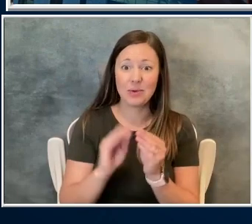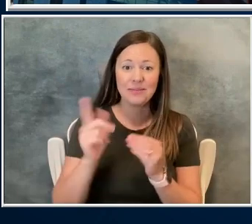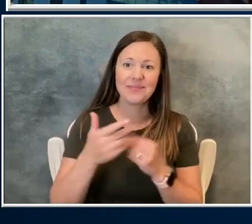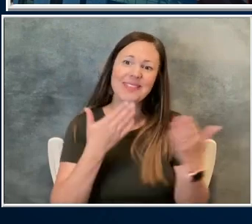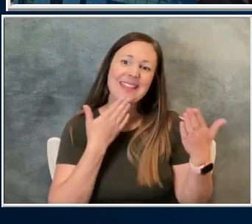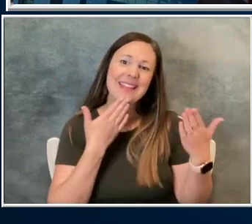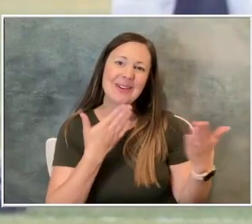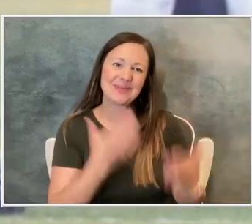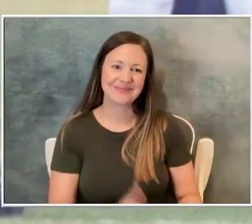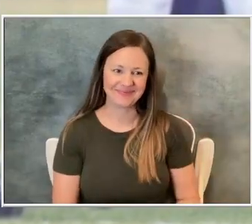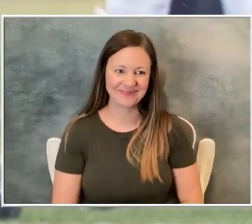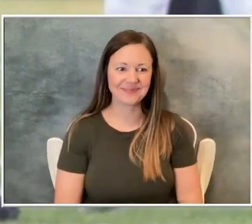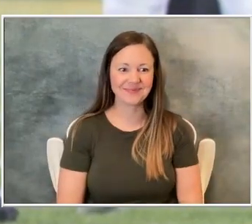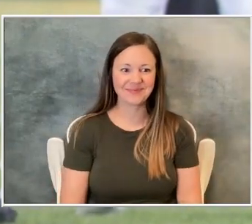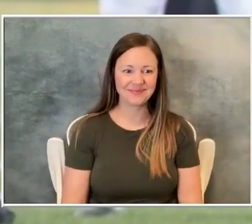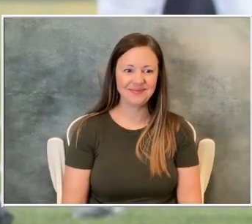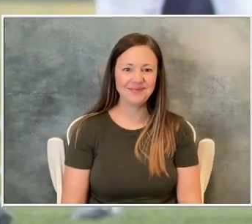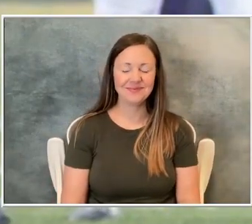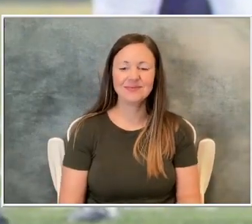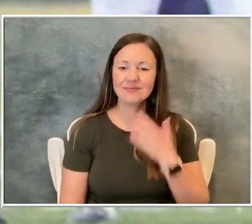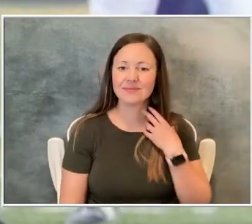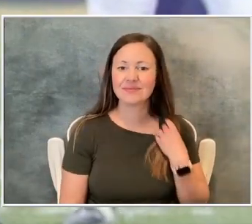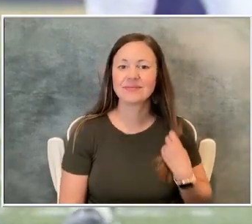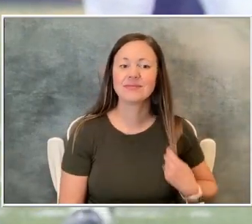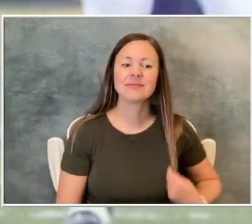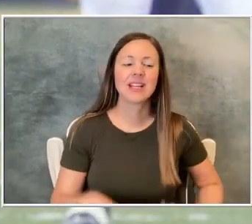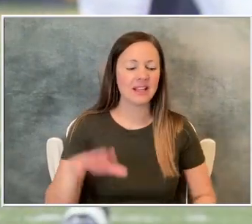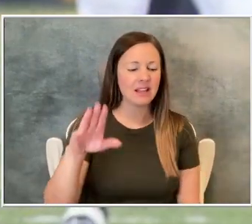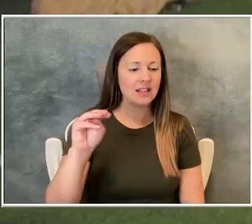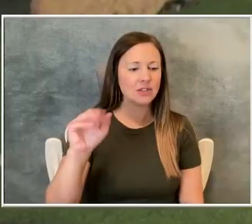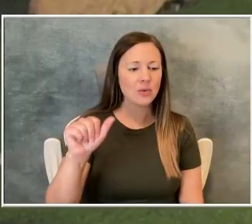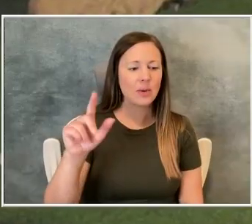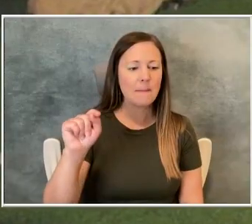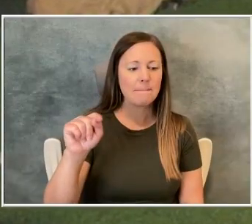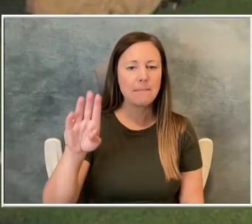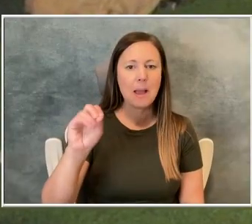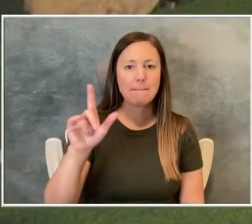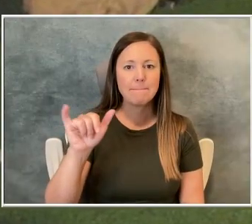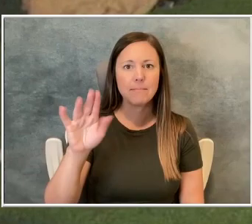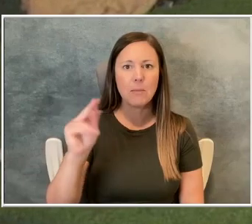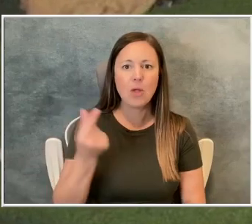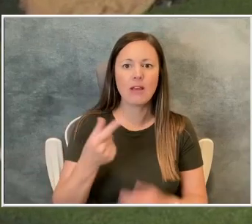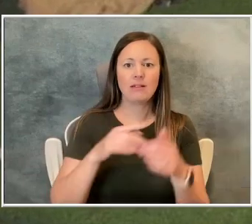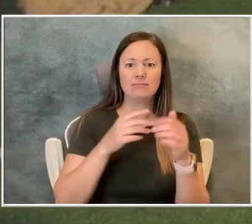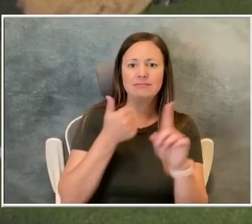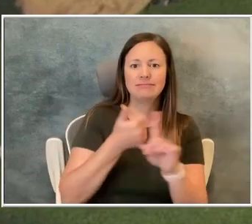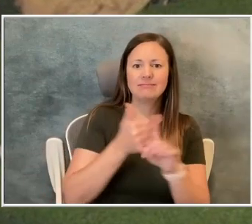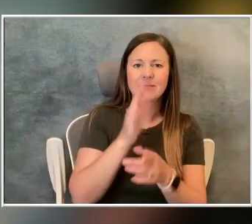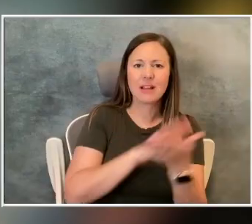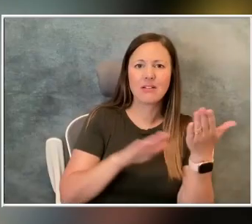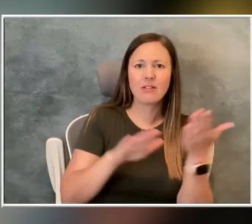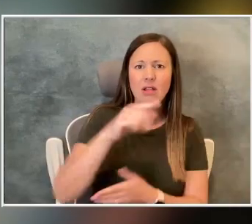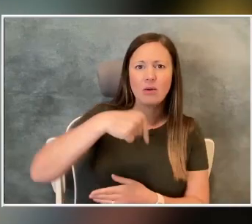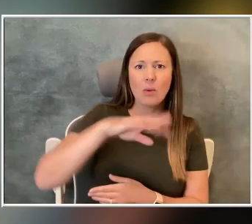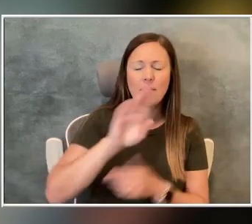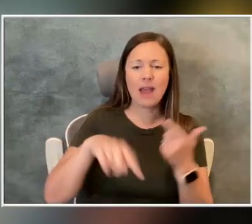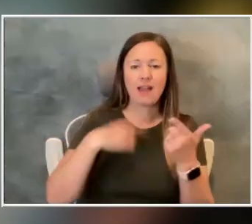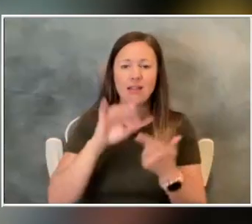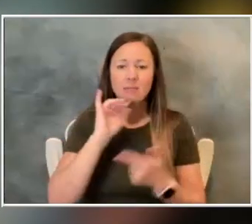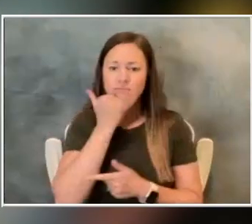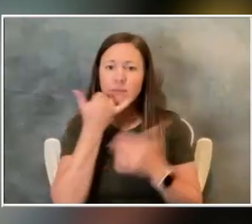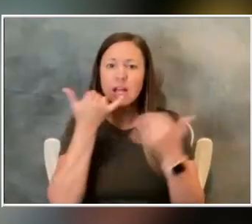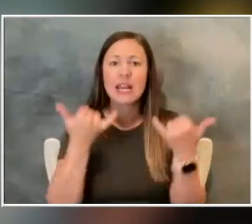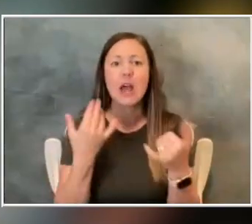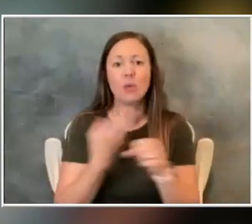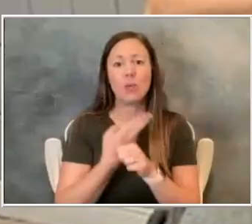Thank you. 1 minute, Matt Boling was a college quarterback. The next, he was in an accident and now uses a